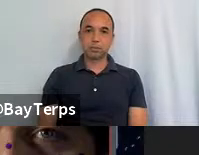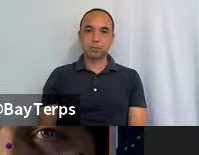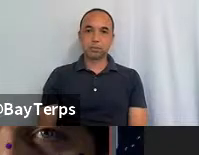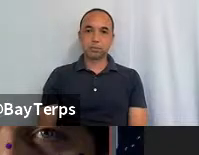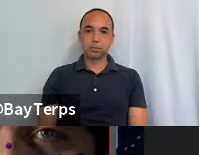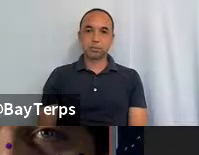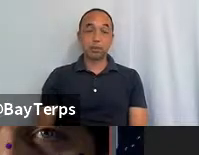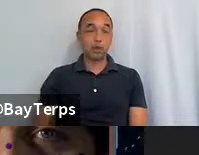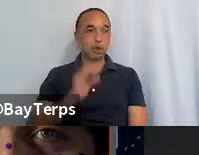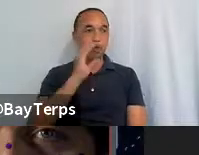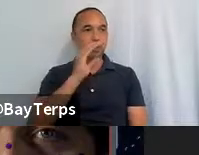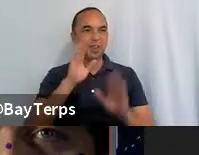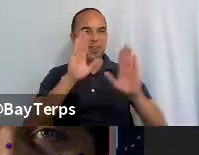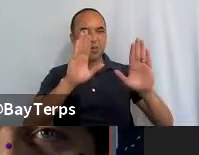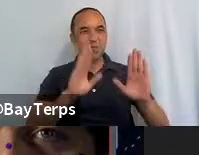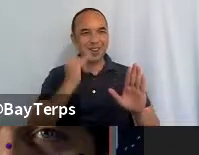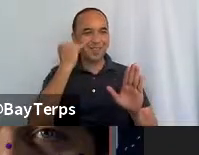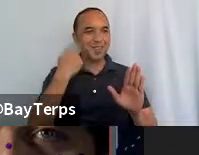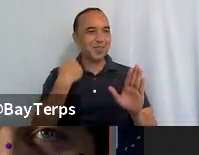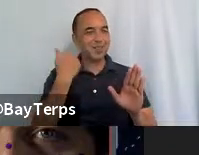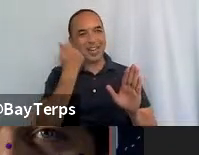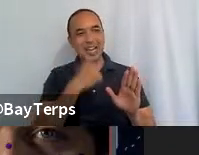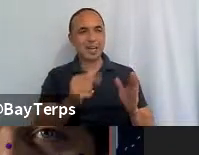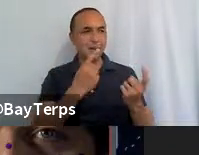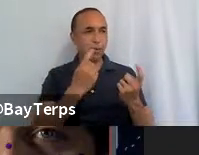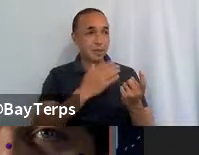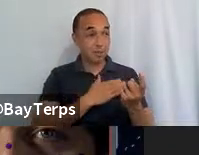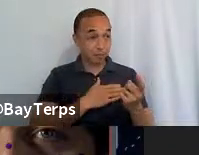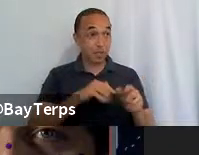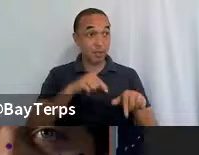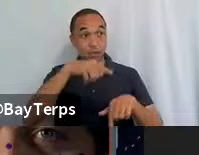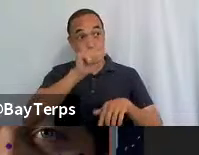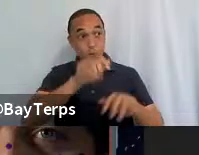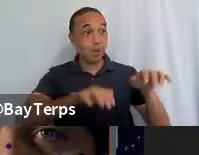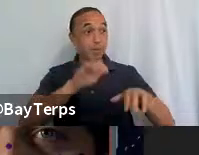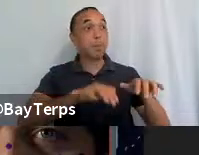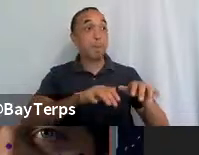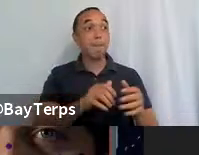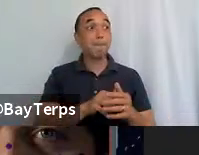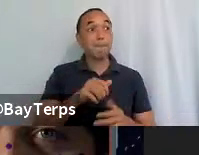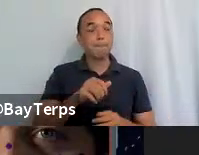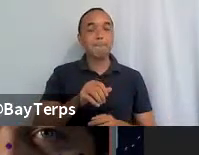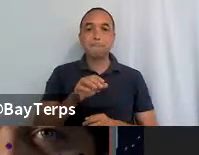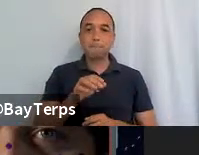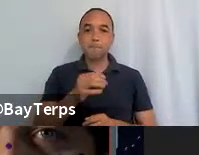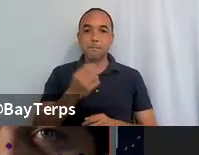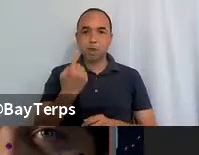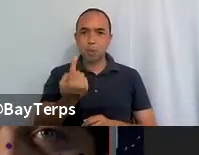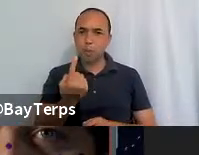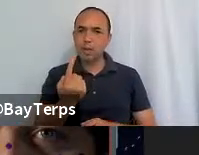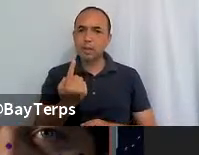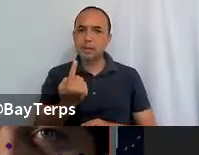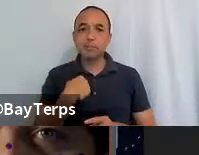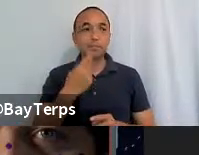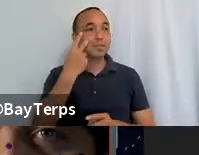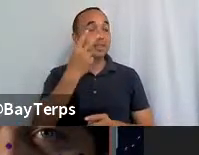Great. And if you have any questions, by all means, use the Q&A button here. There's one that's come in here,